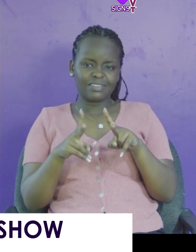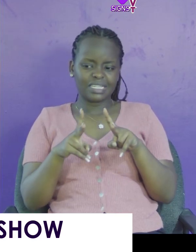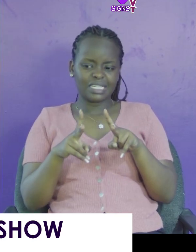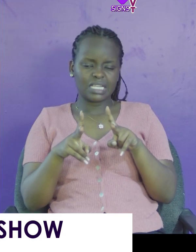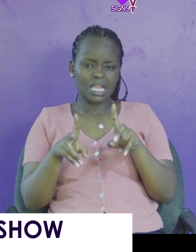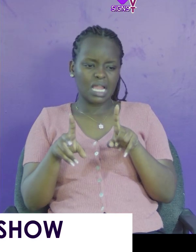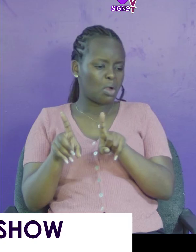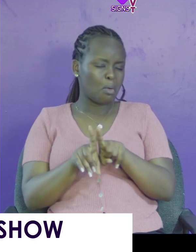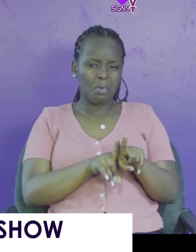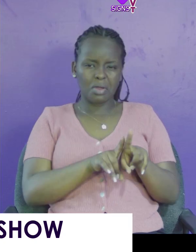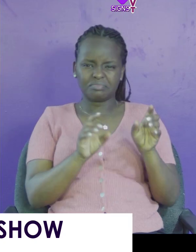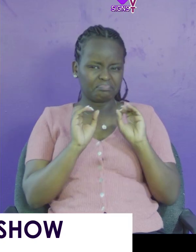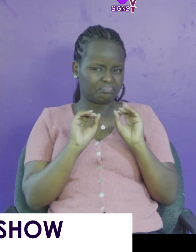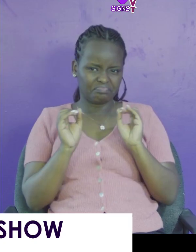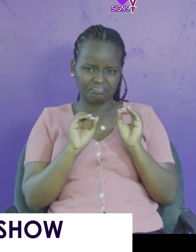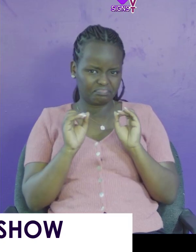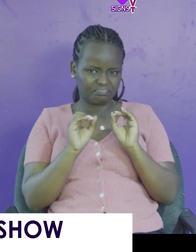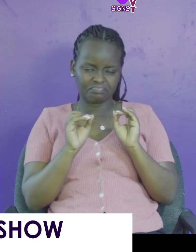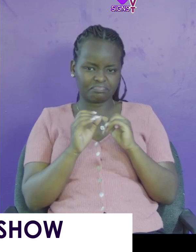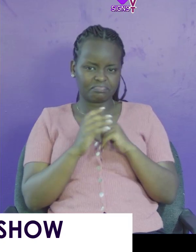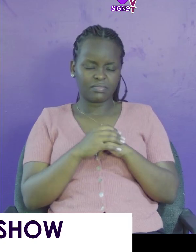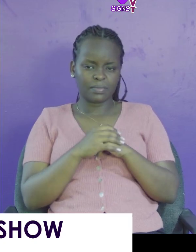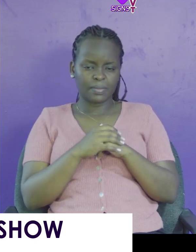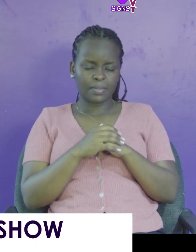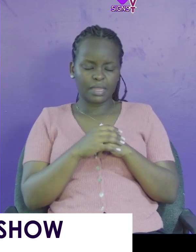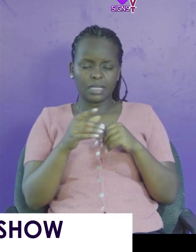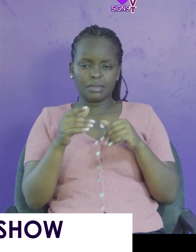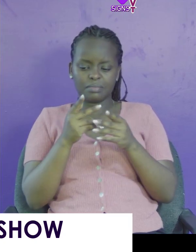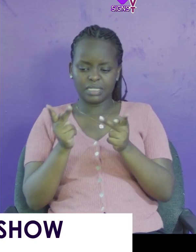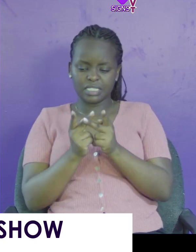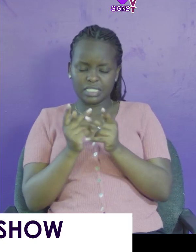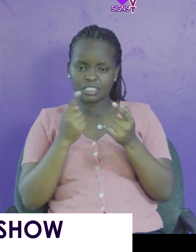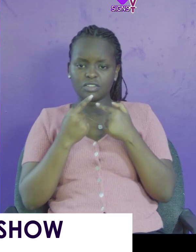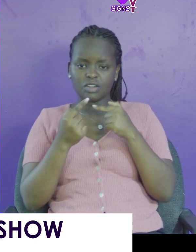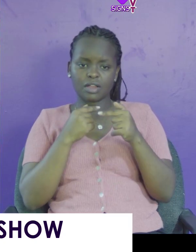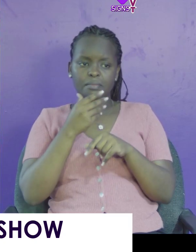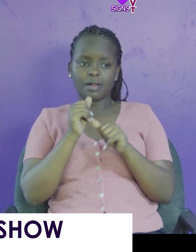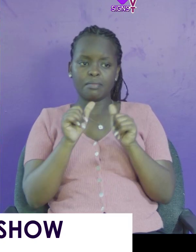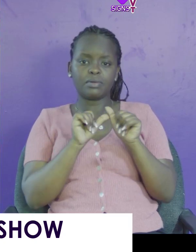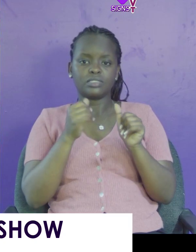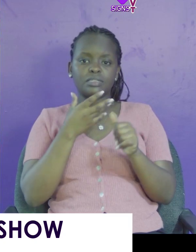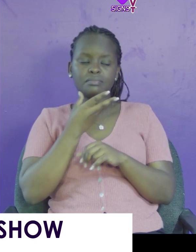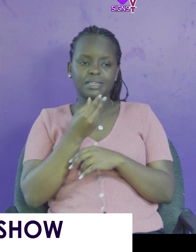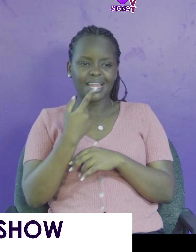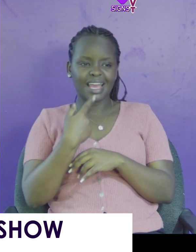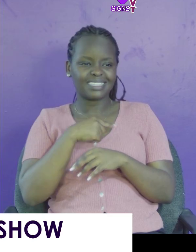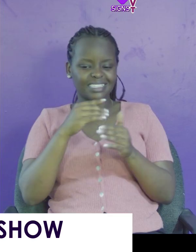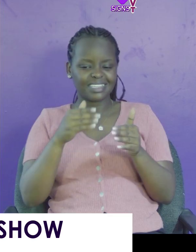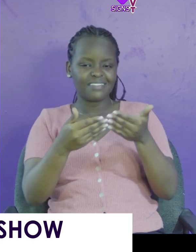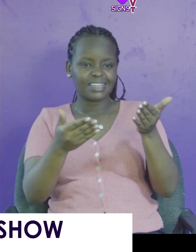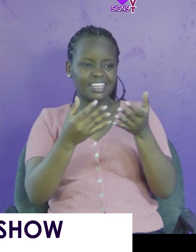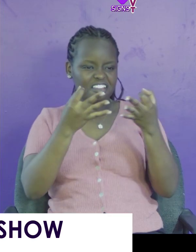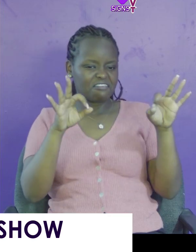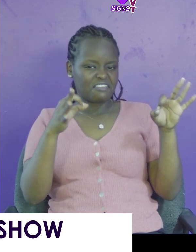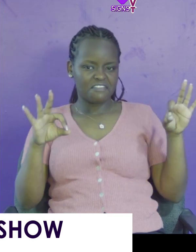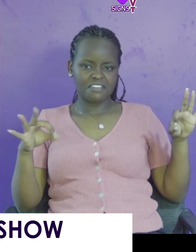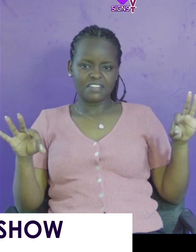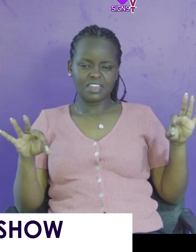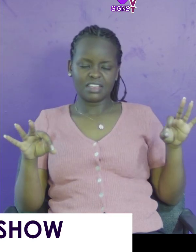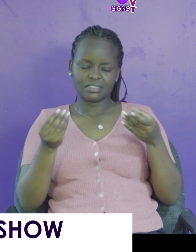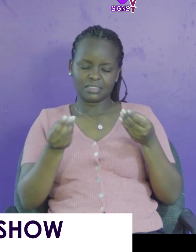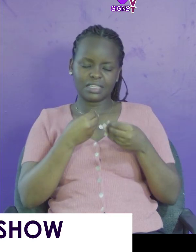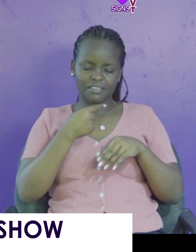about men. In other cases, they charge. Yes. Can you believe we are giving this for free? Yes. Give us